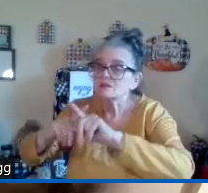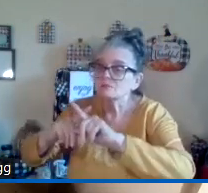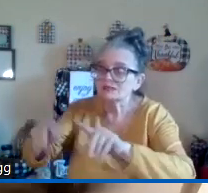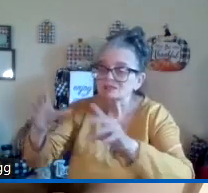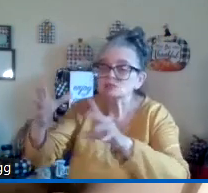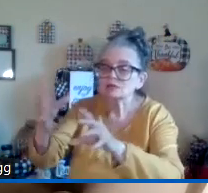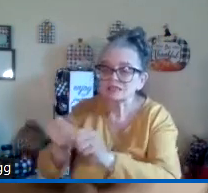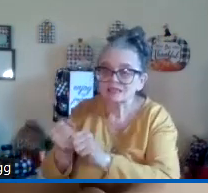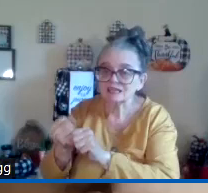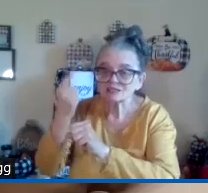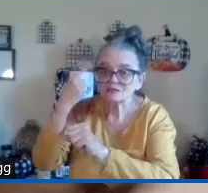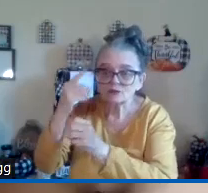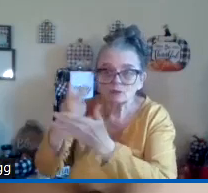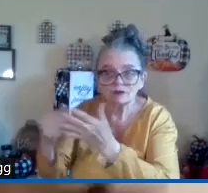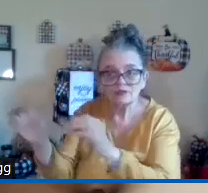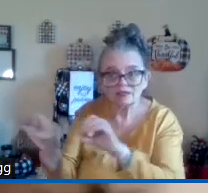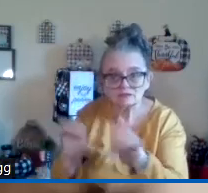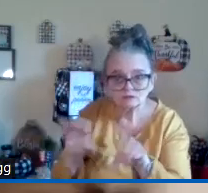Proverbs